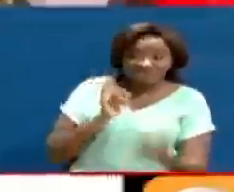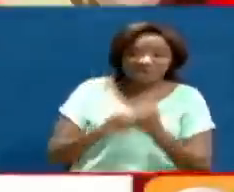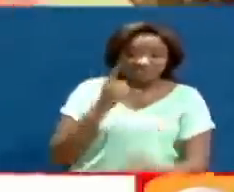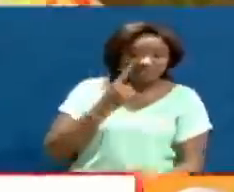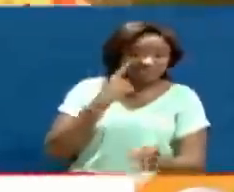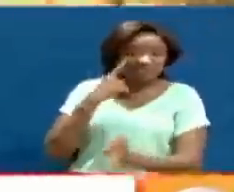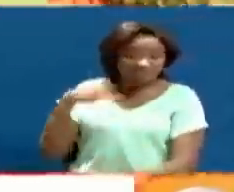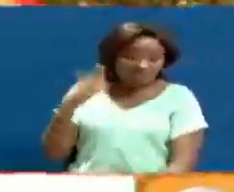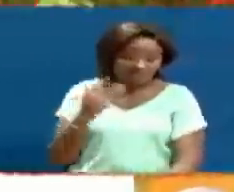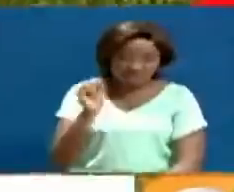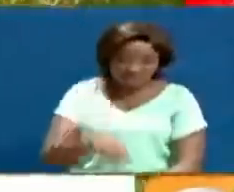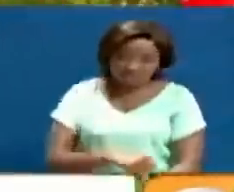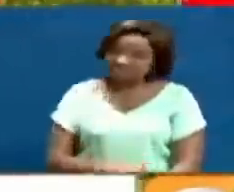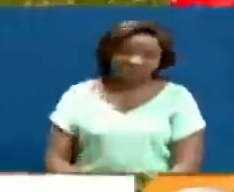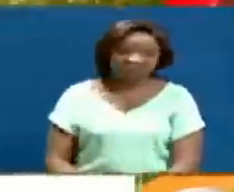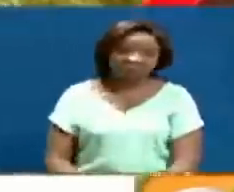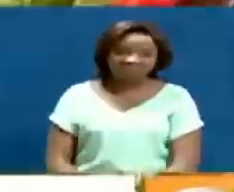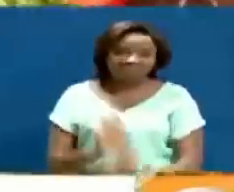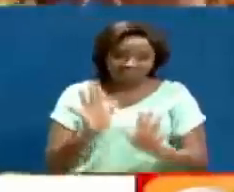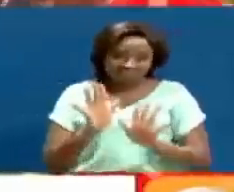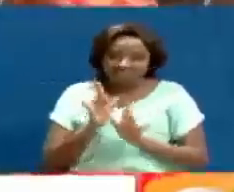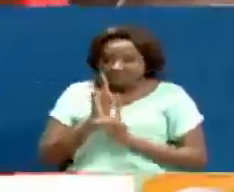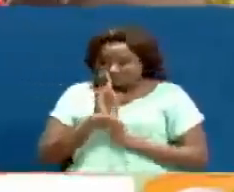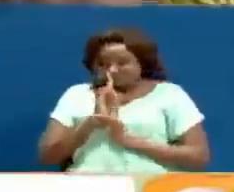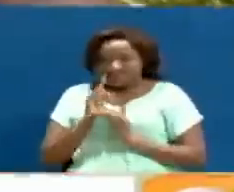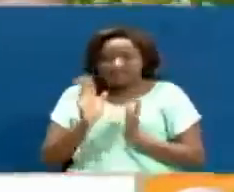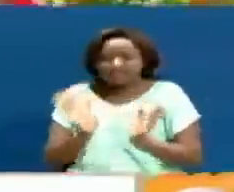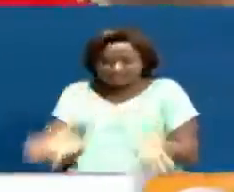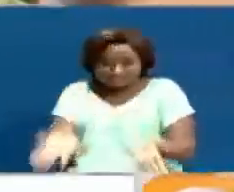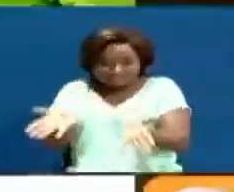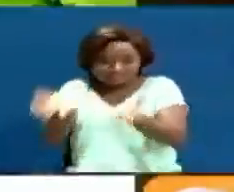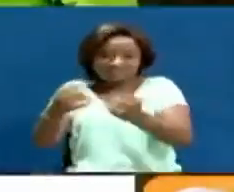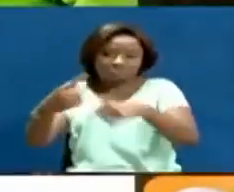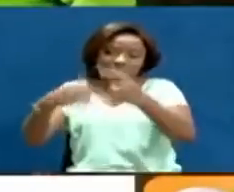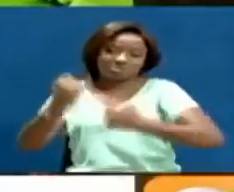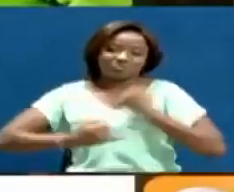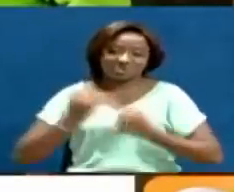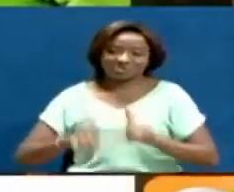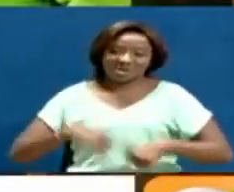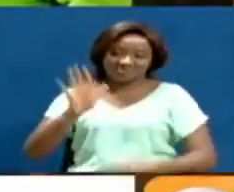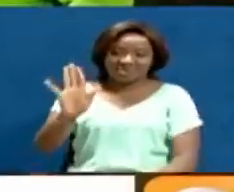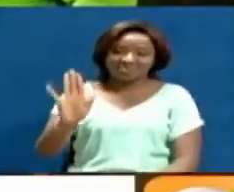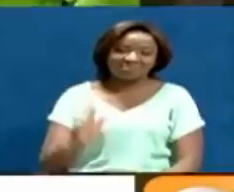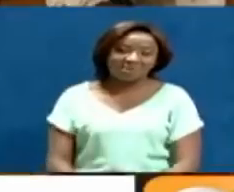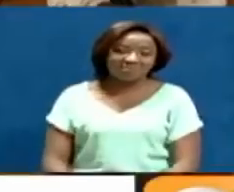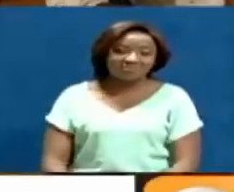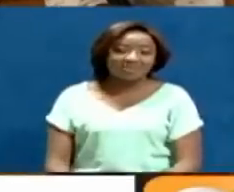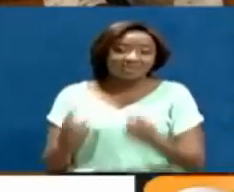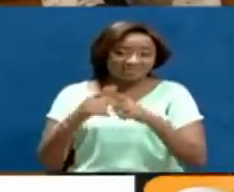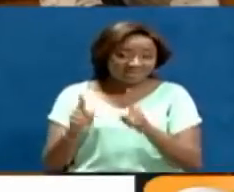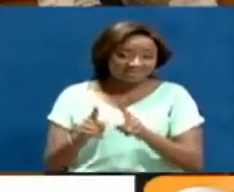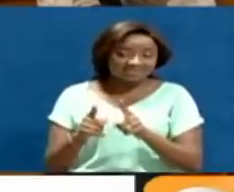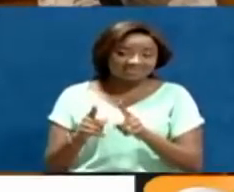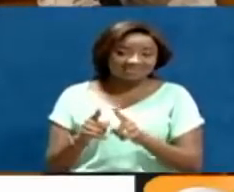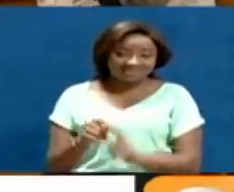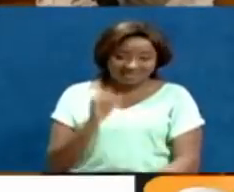Eliud Kipchoge is in attendance. She keeps a low profile and lets Eliud enjoy his moment in the limelight. The only indication that she is around is when